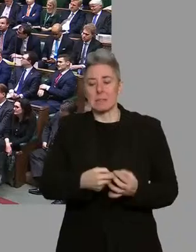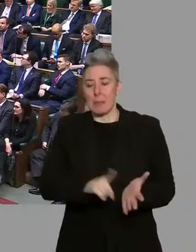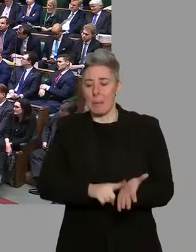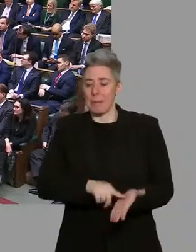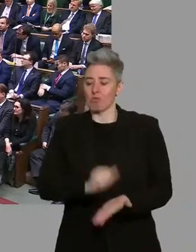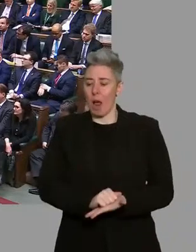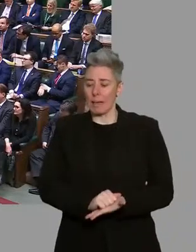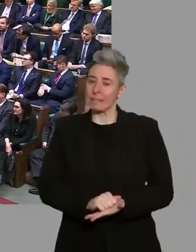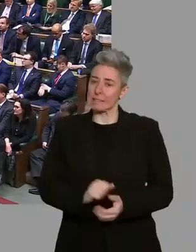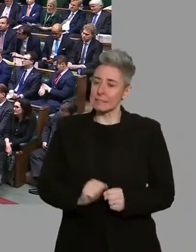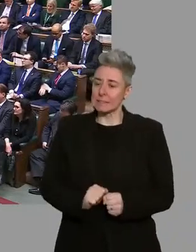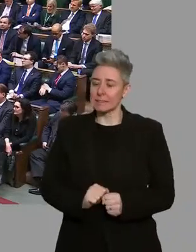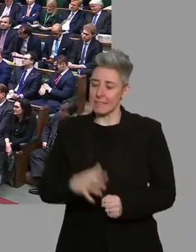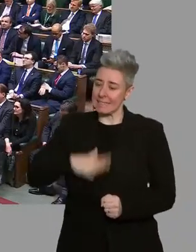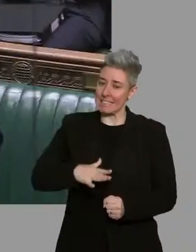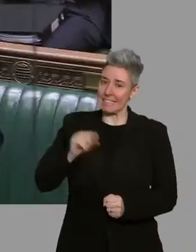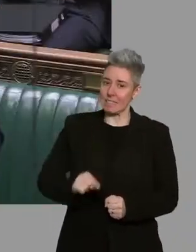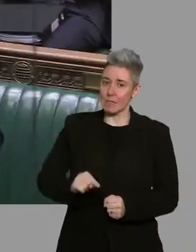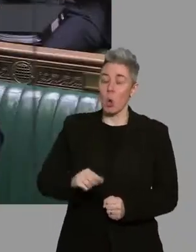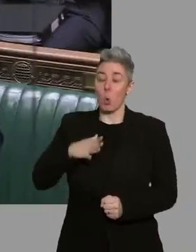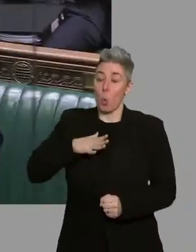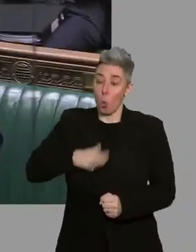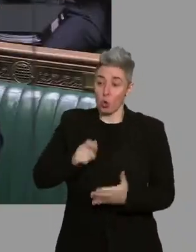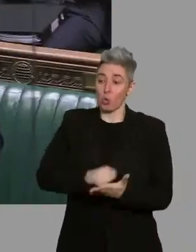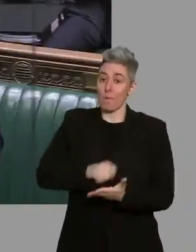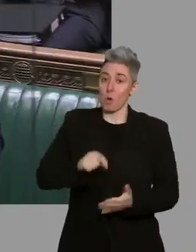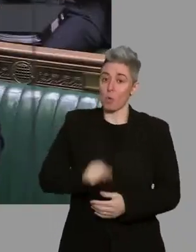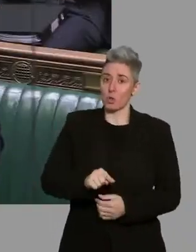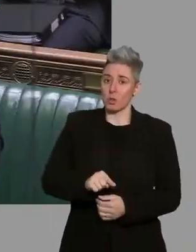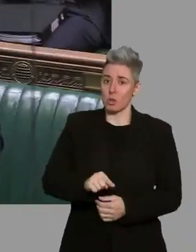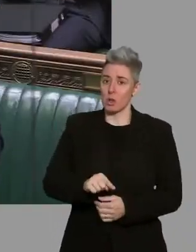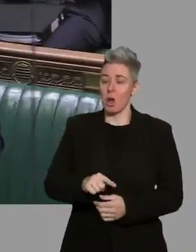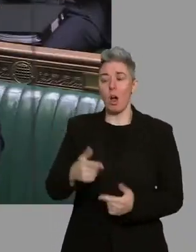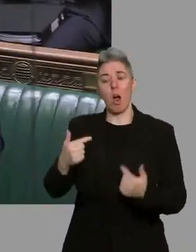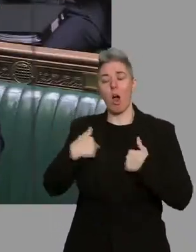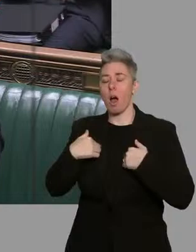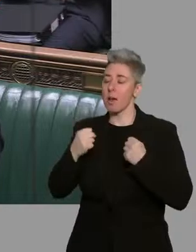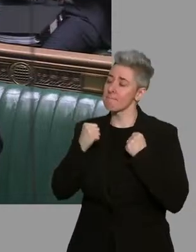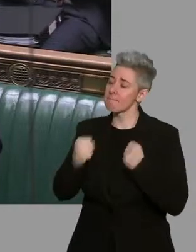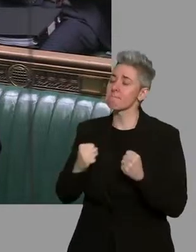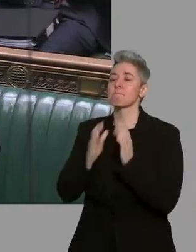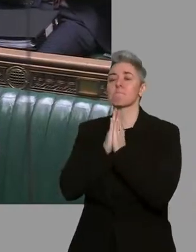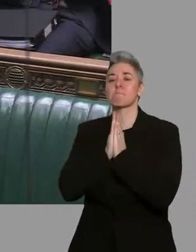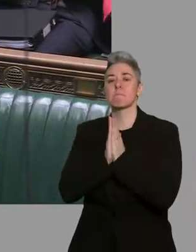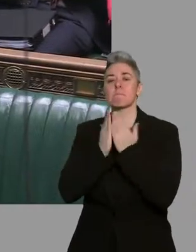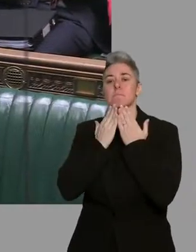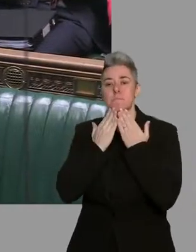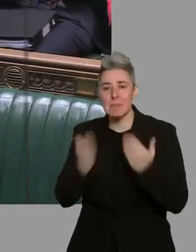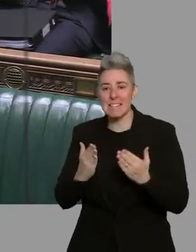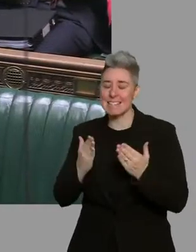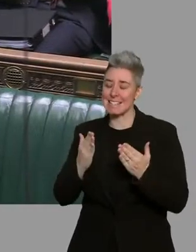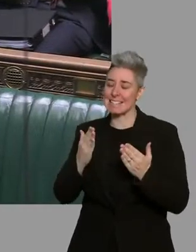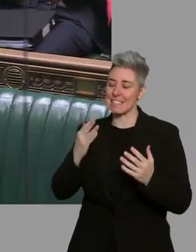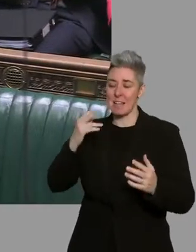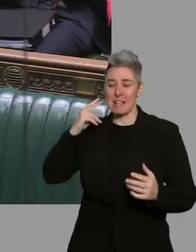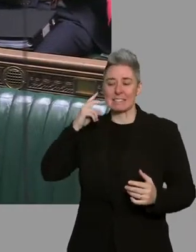I urge them to think twice about following this short-sighted,